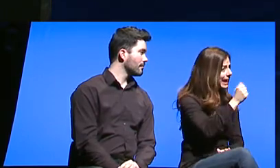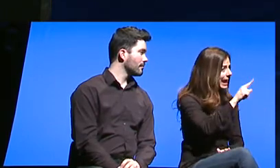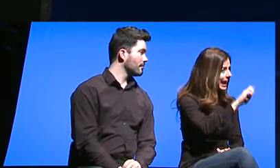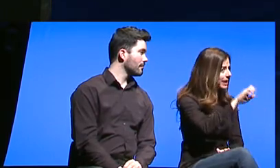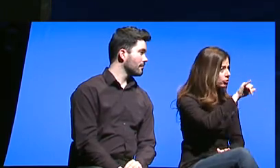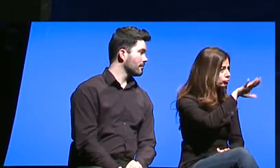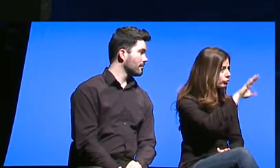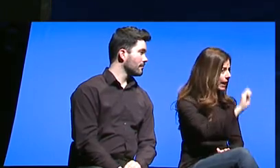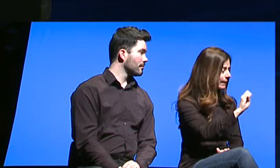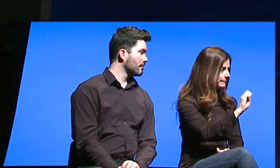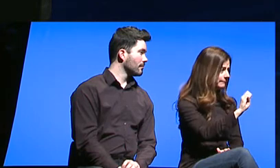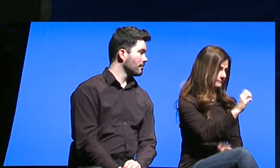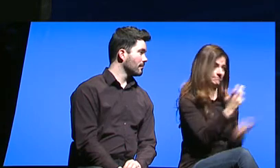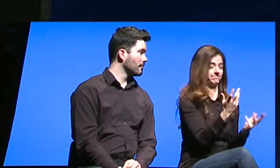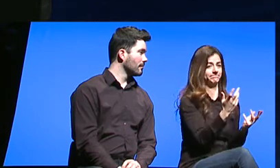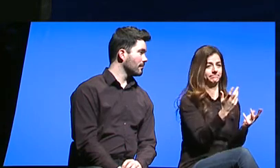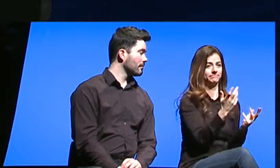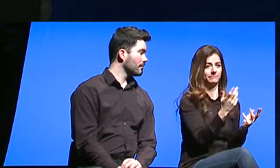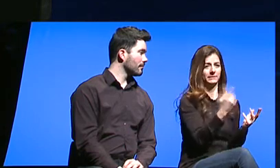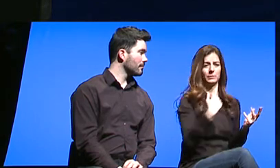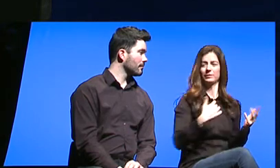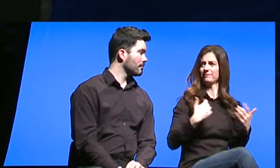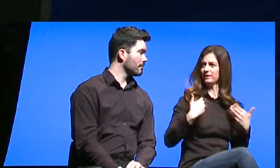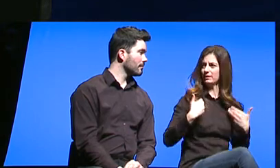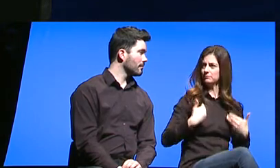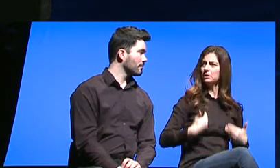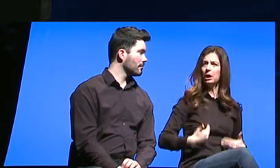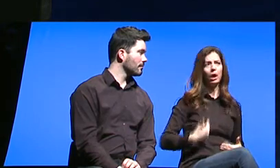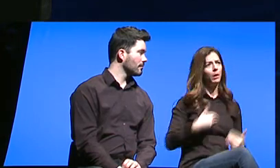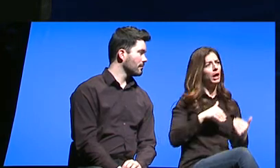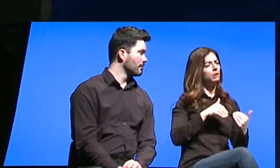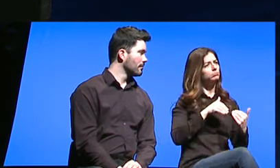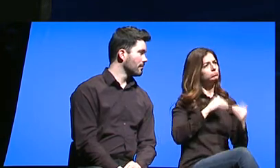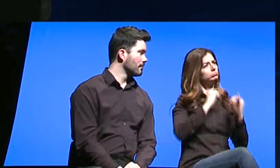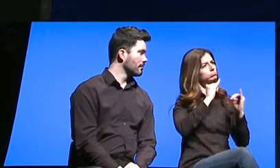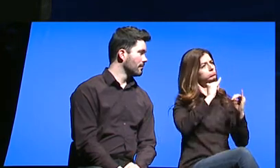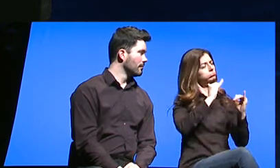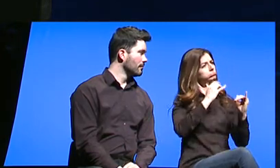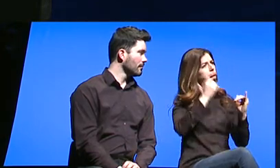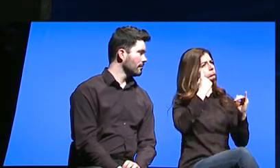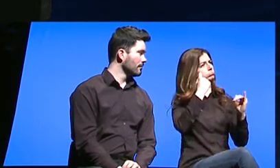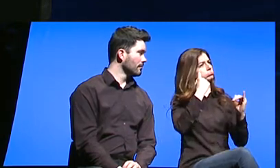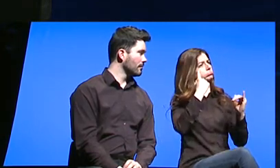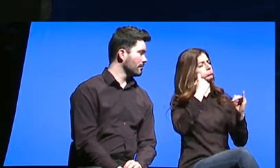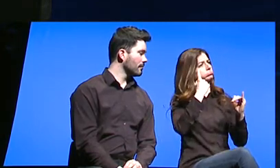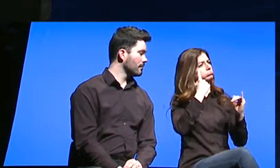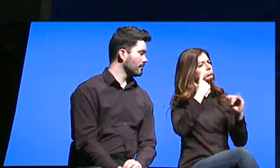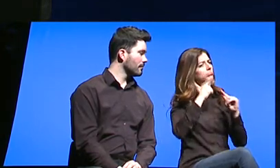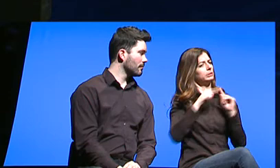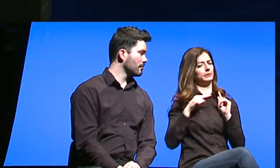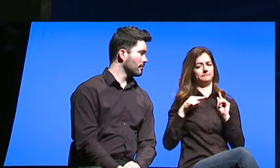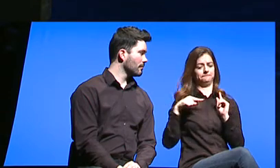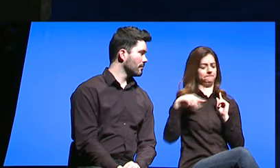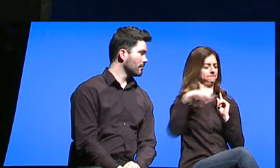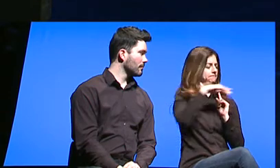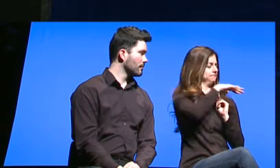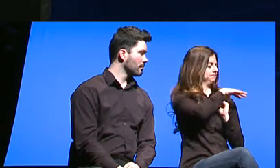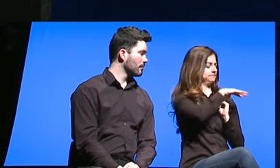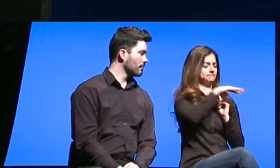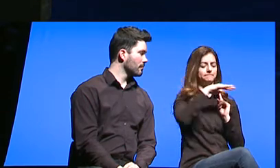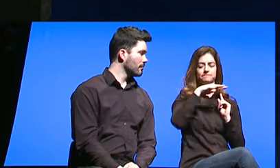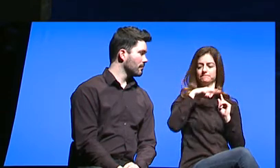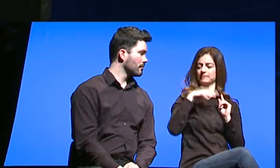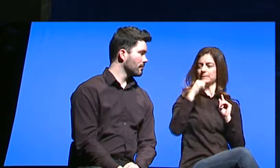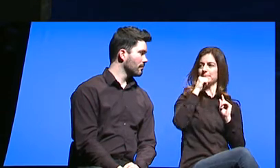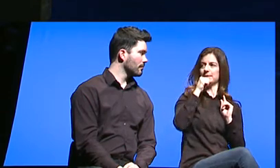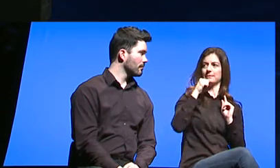each individually think that we're in alignment with the message of this show, but I think the people around you may not be.